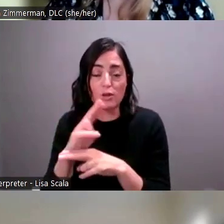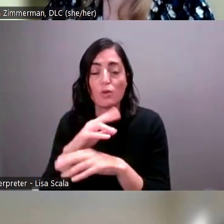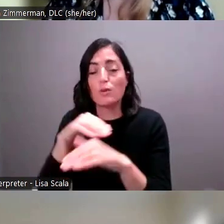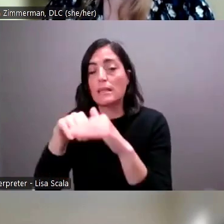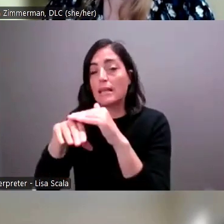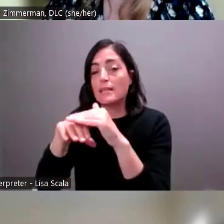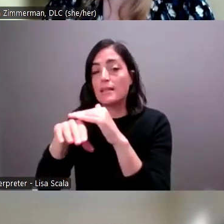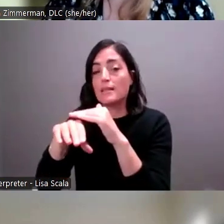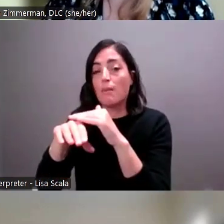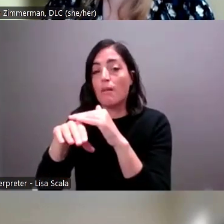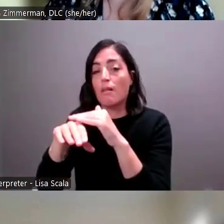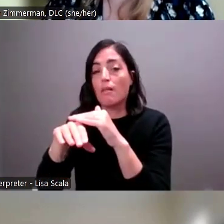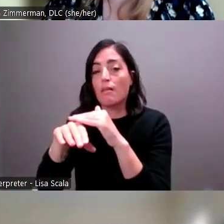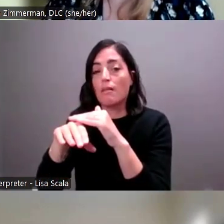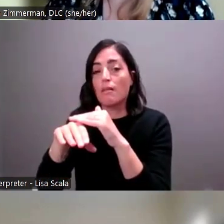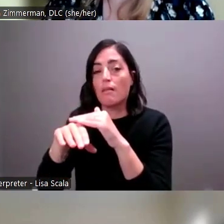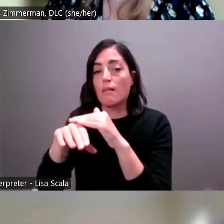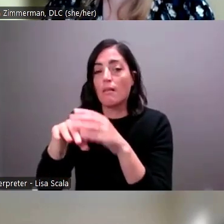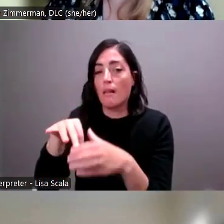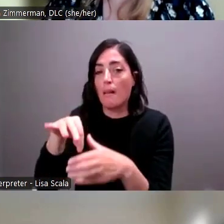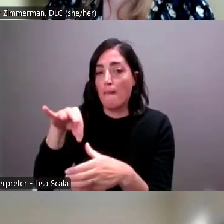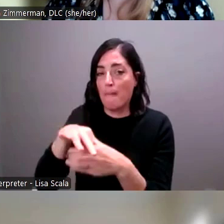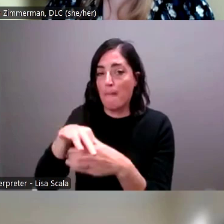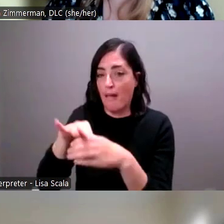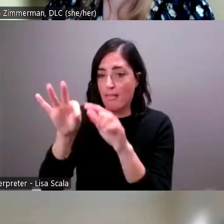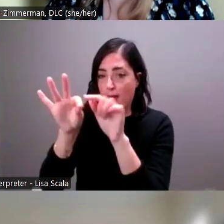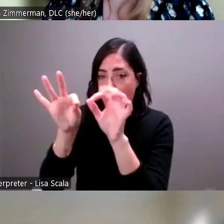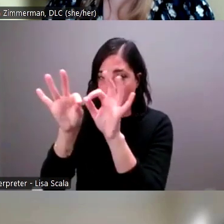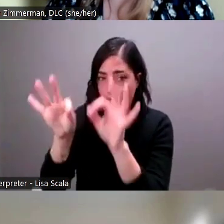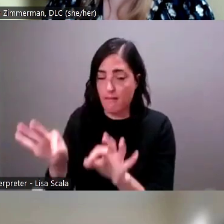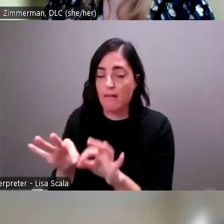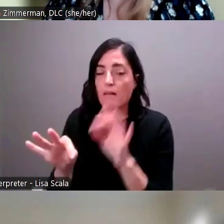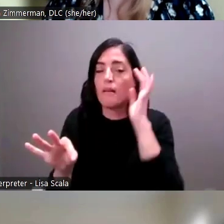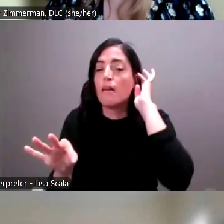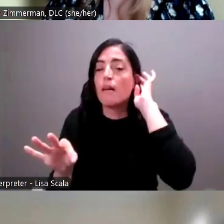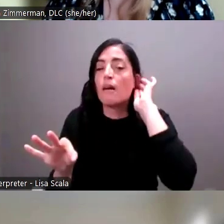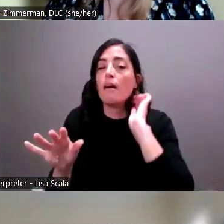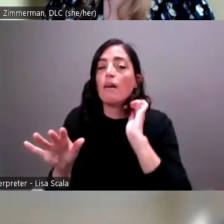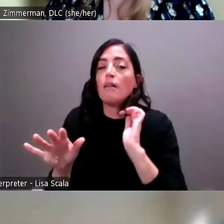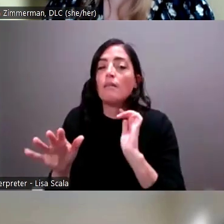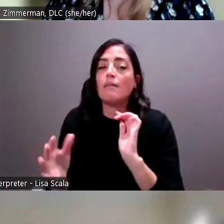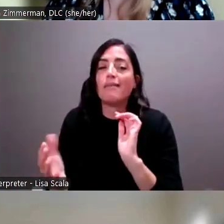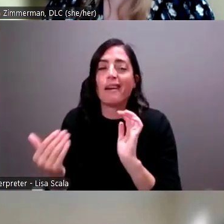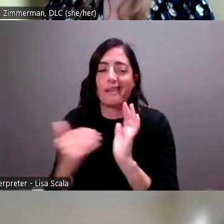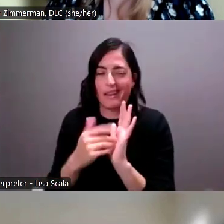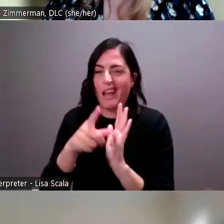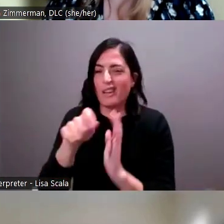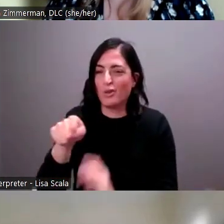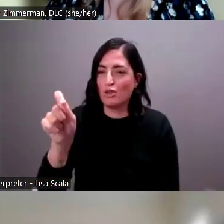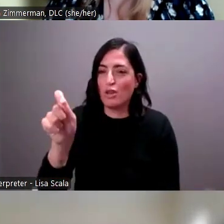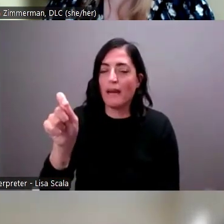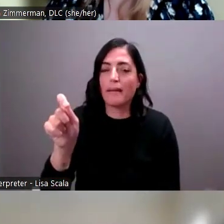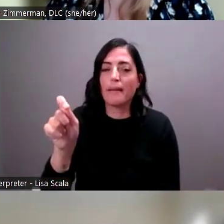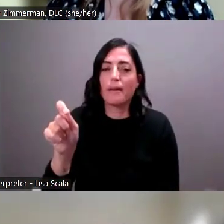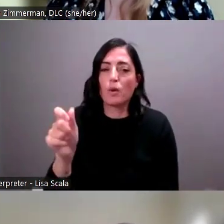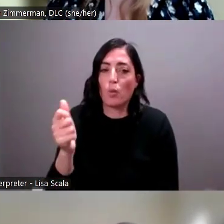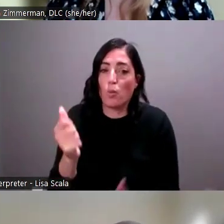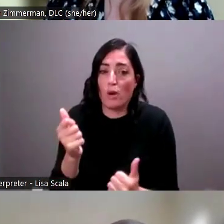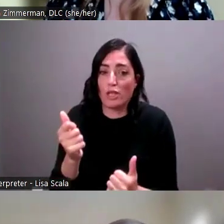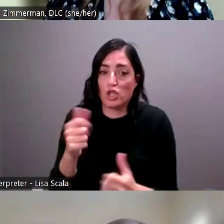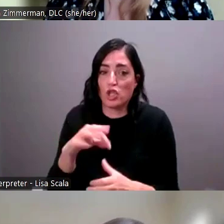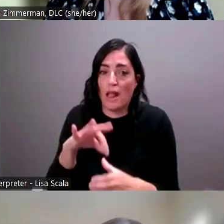accessible ballot. And then again, you would mark which elections you